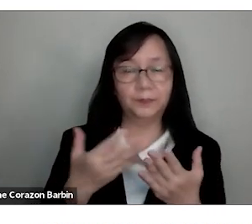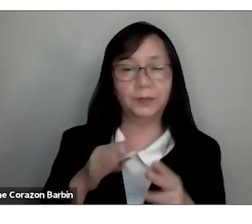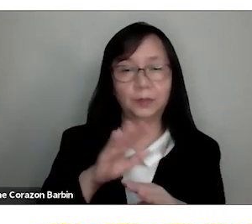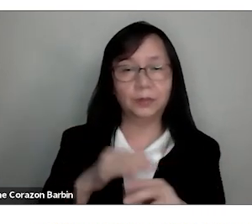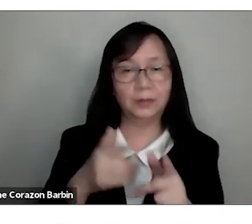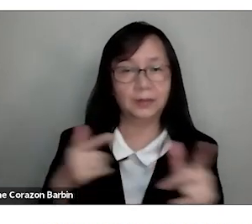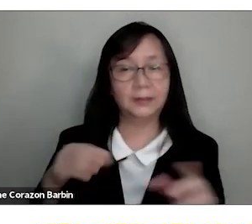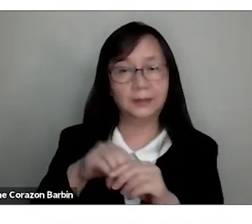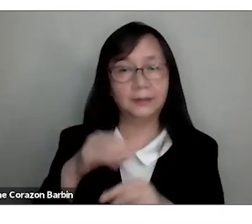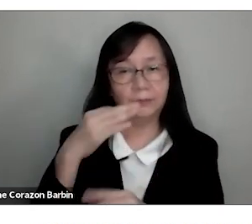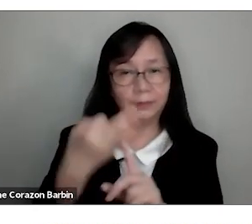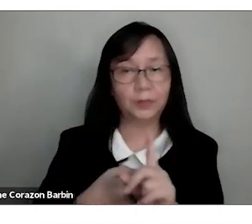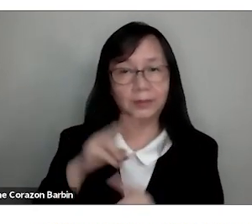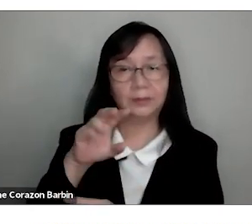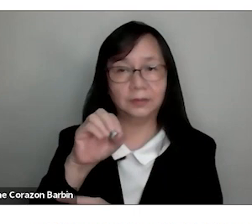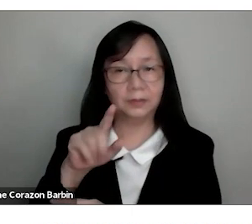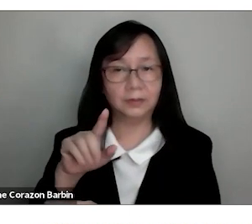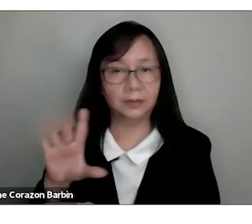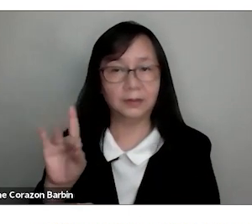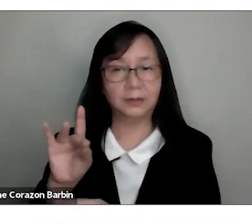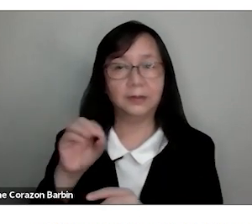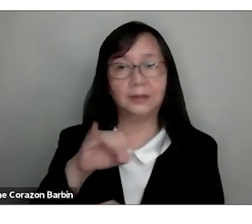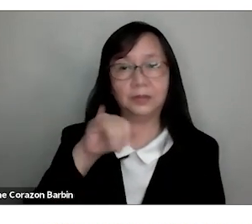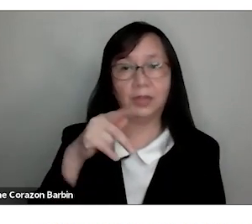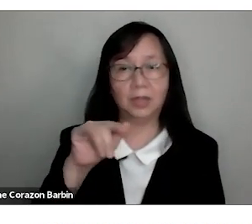February 2018 in Jakarta,